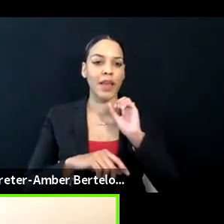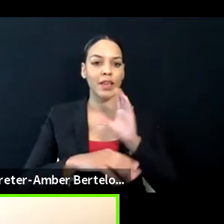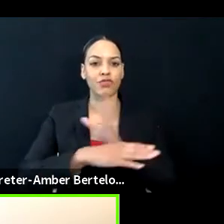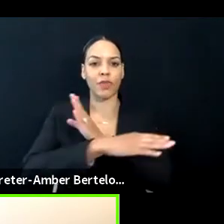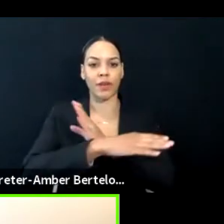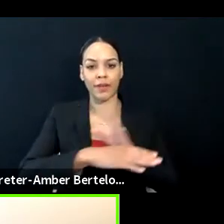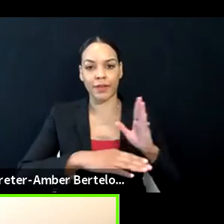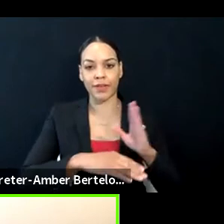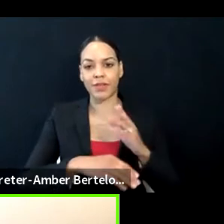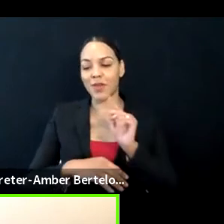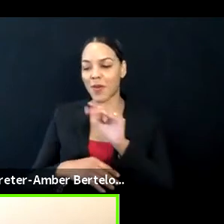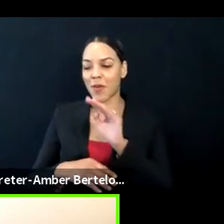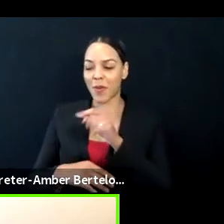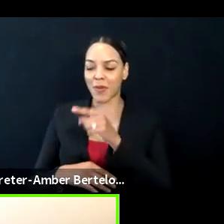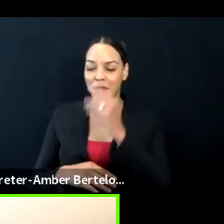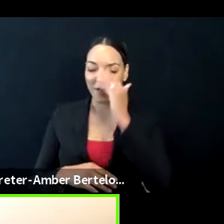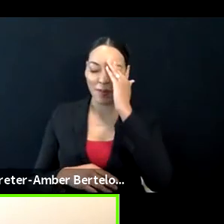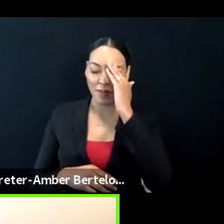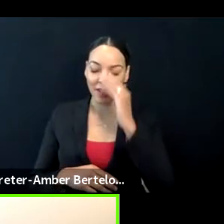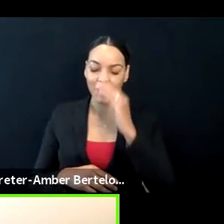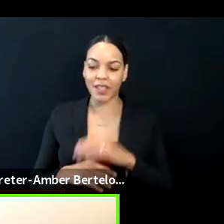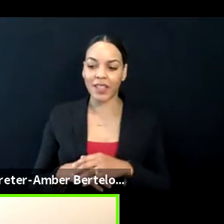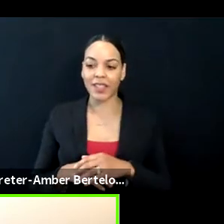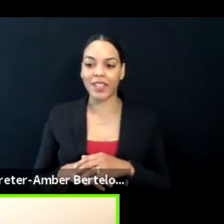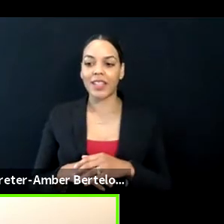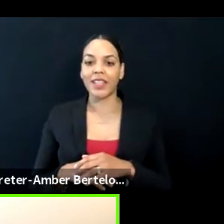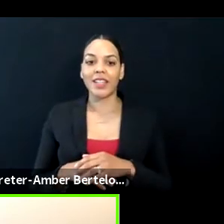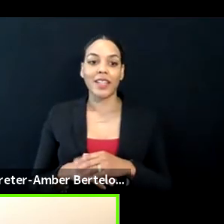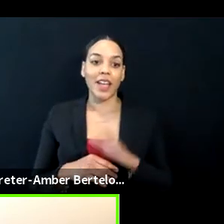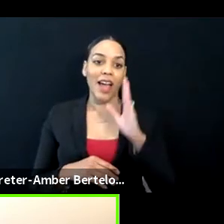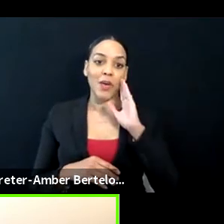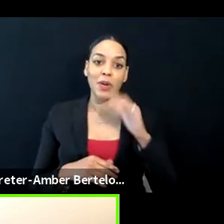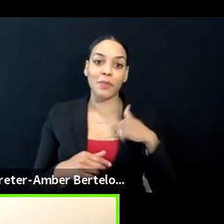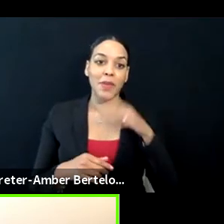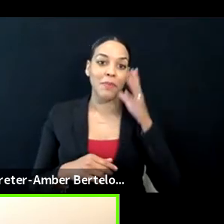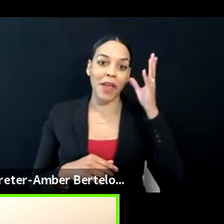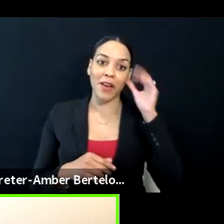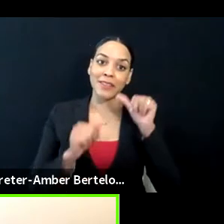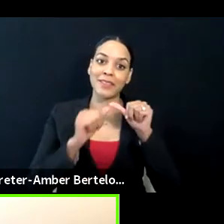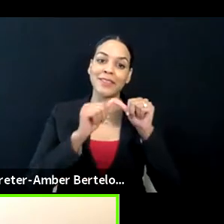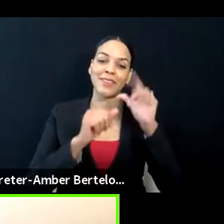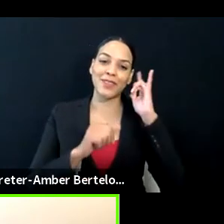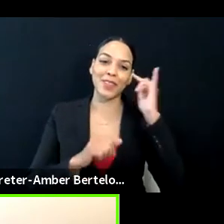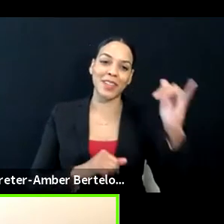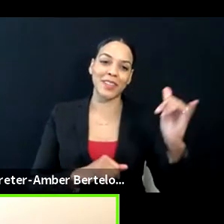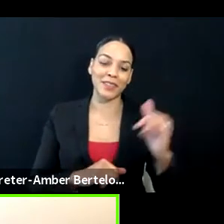Nicole knows. I'll be parenting forever. But